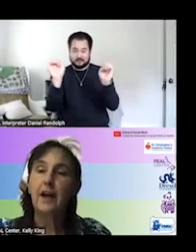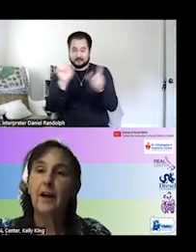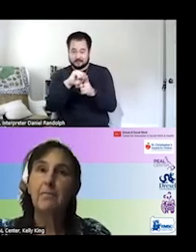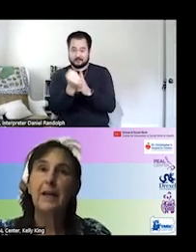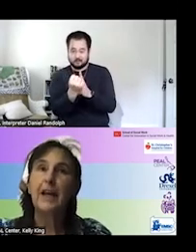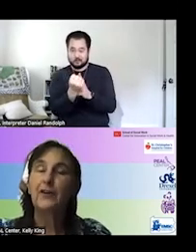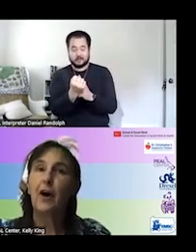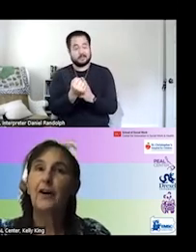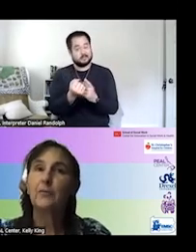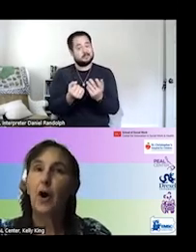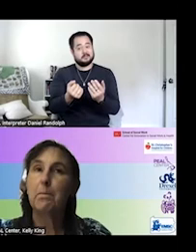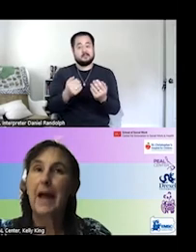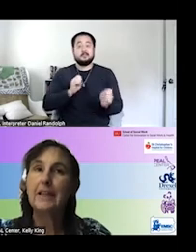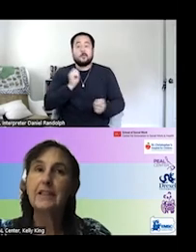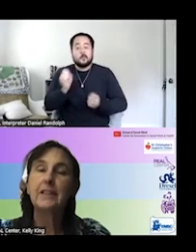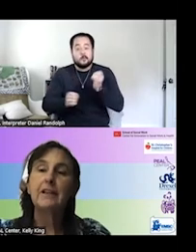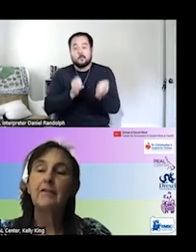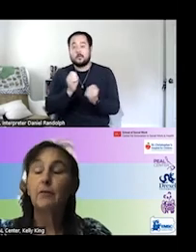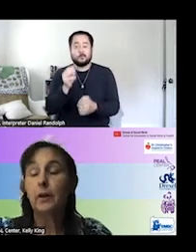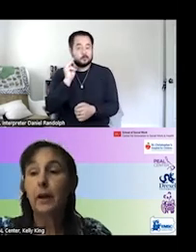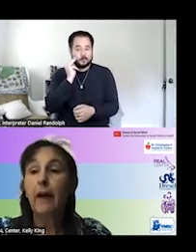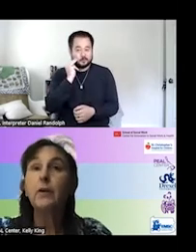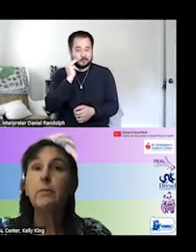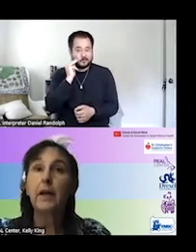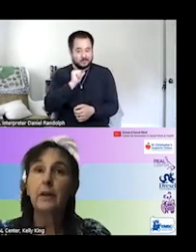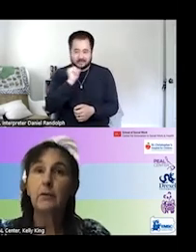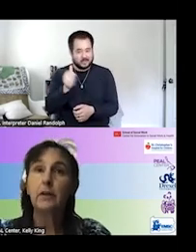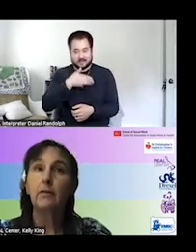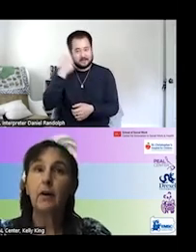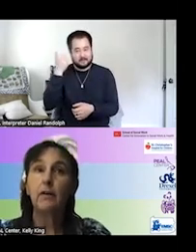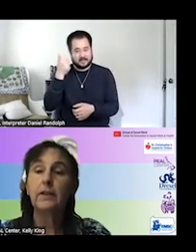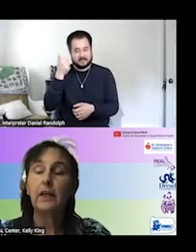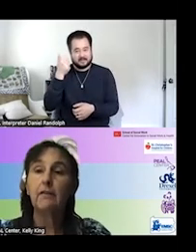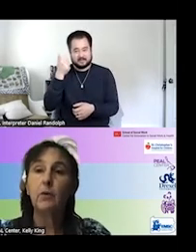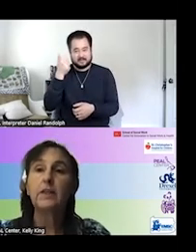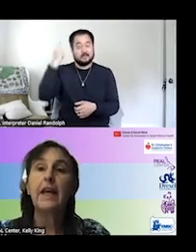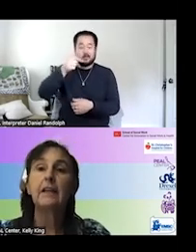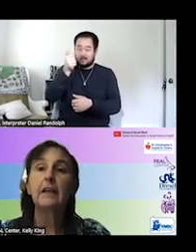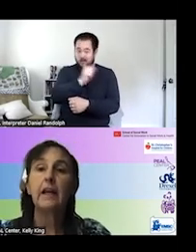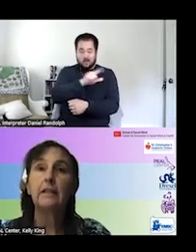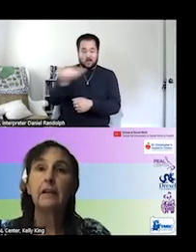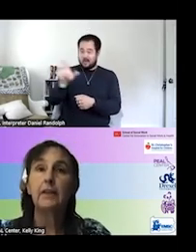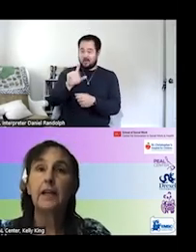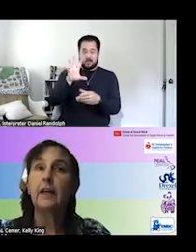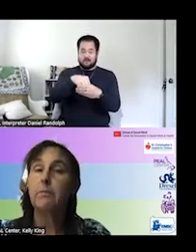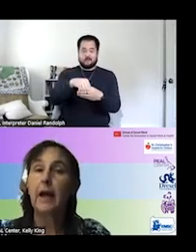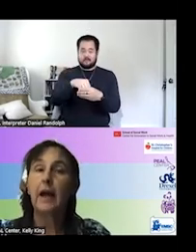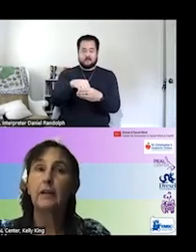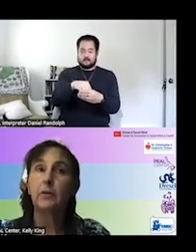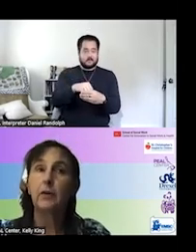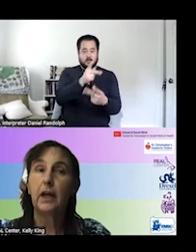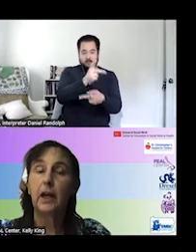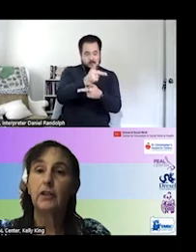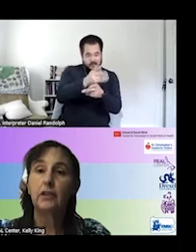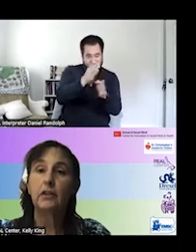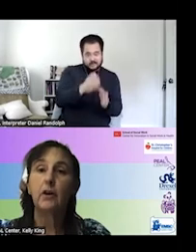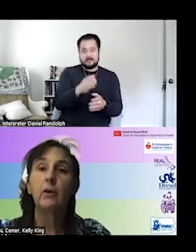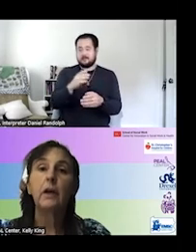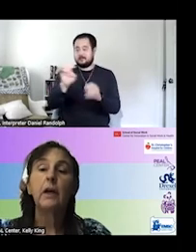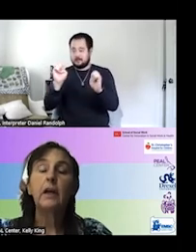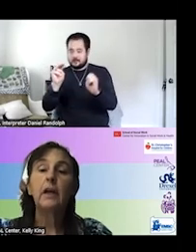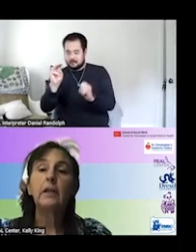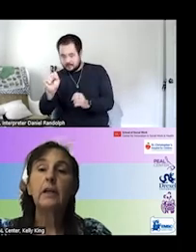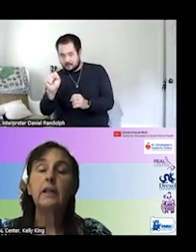not be our best for everybody who's involved. And of course, that can negatively impact communication.